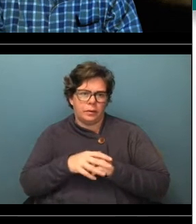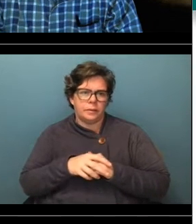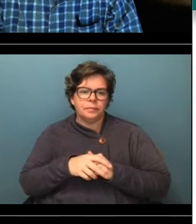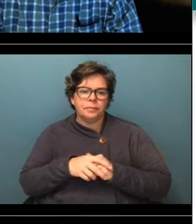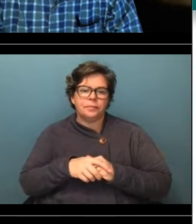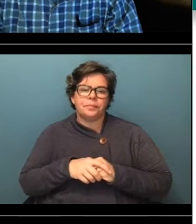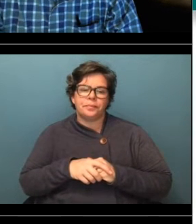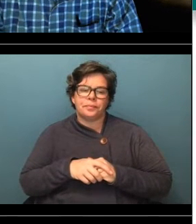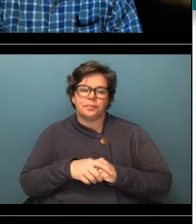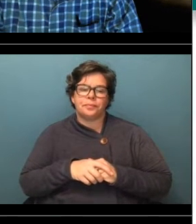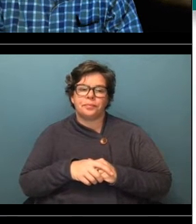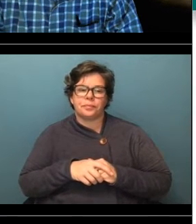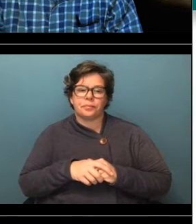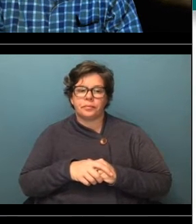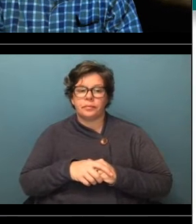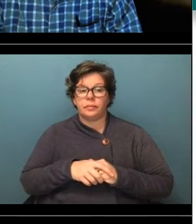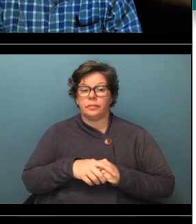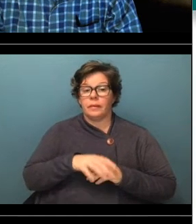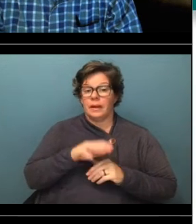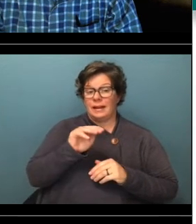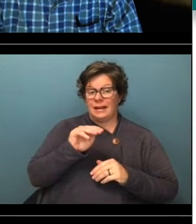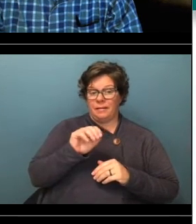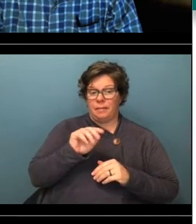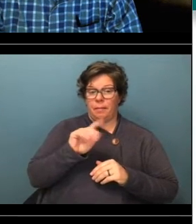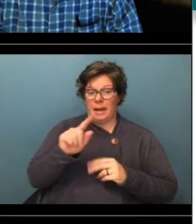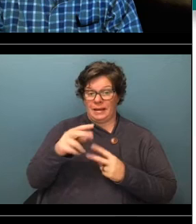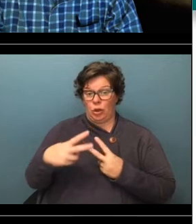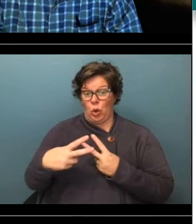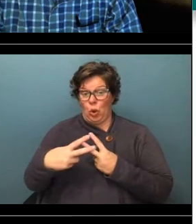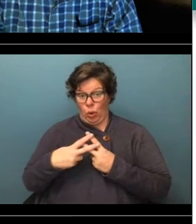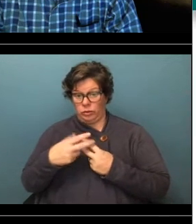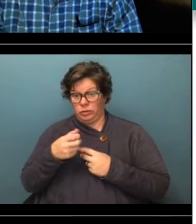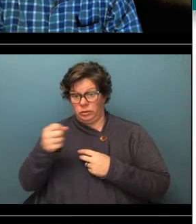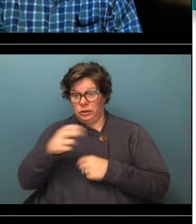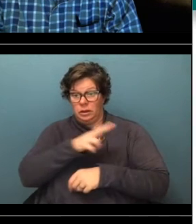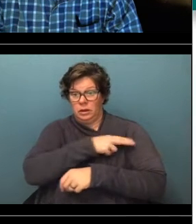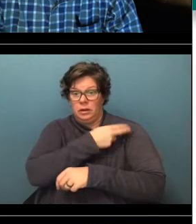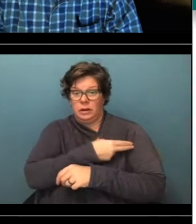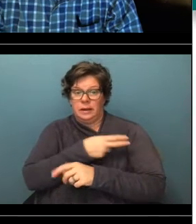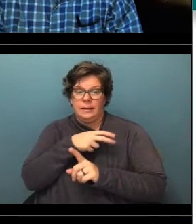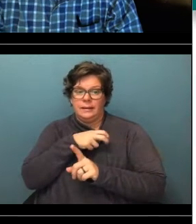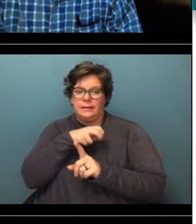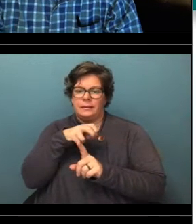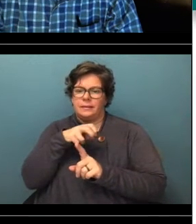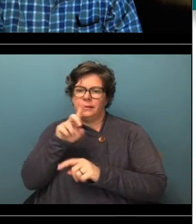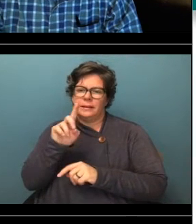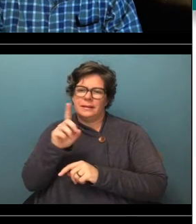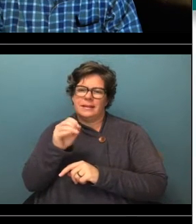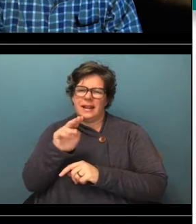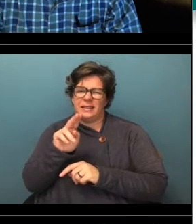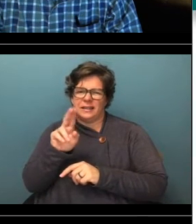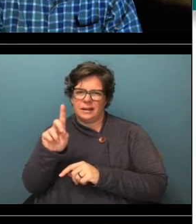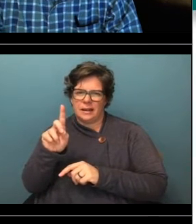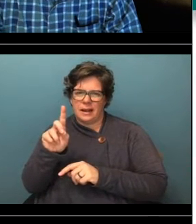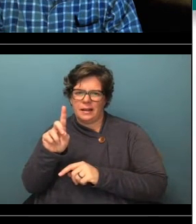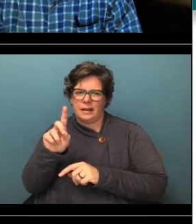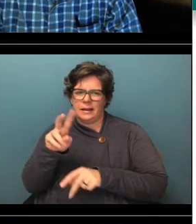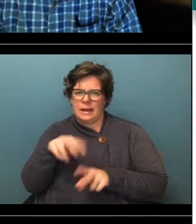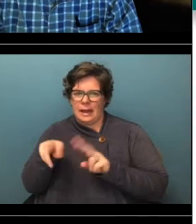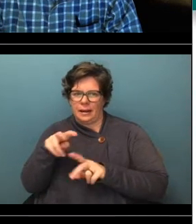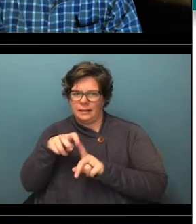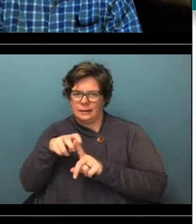So if a mental hold is initiated, that case will be routed to the designated exam process, which is on different teams. If a mental